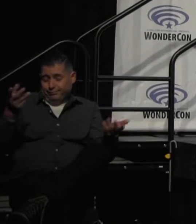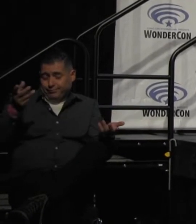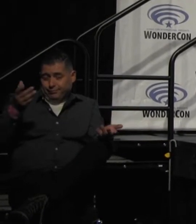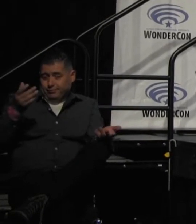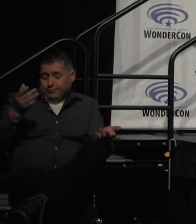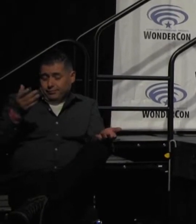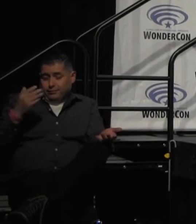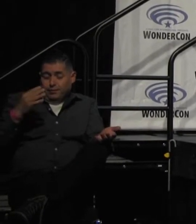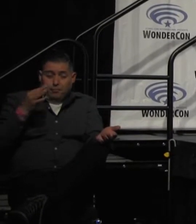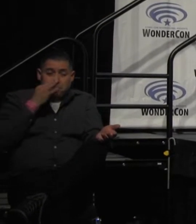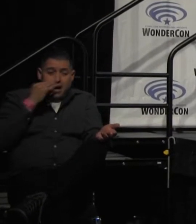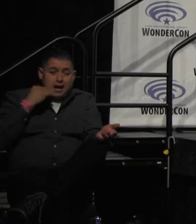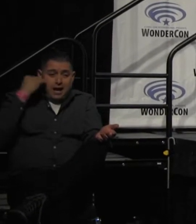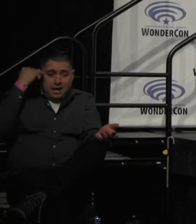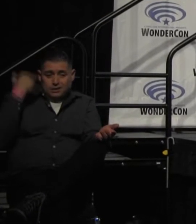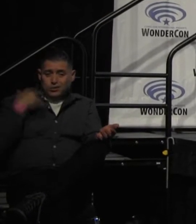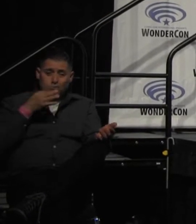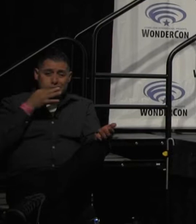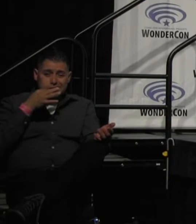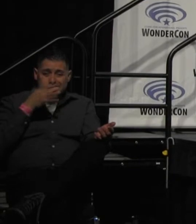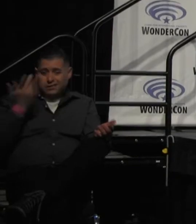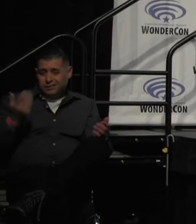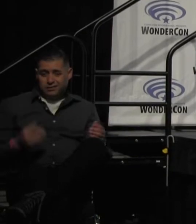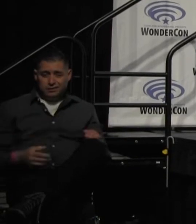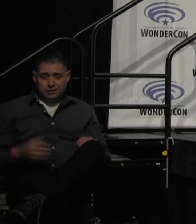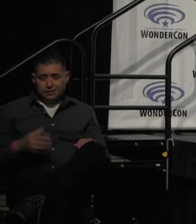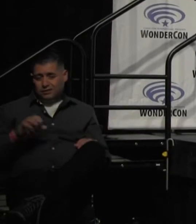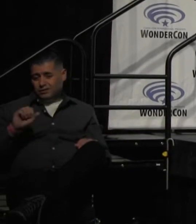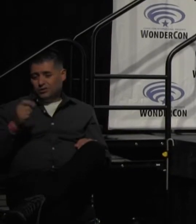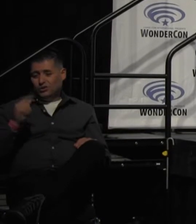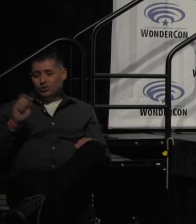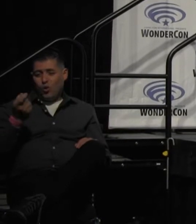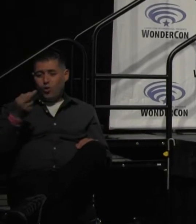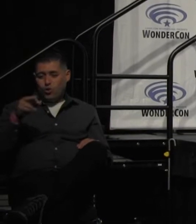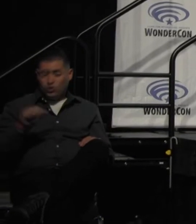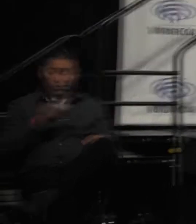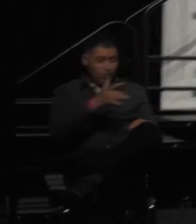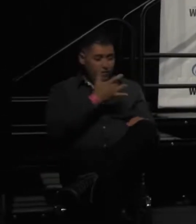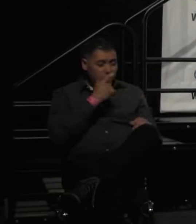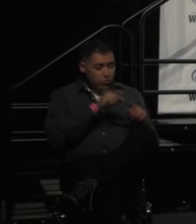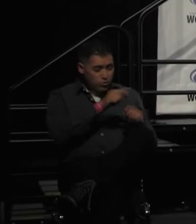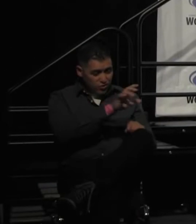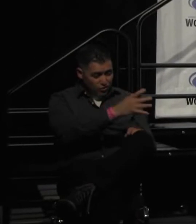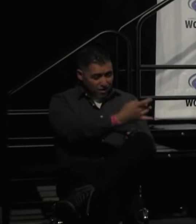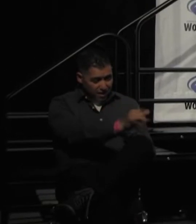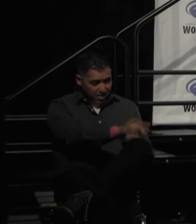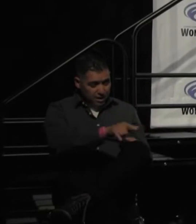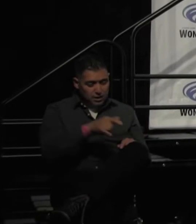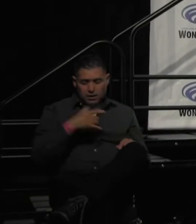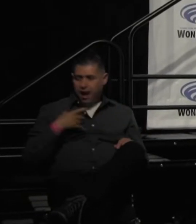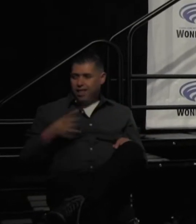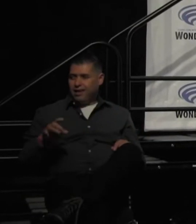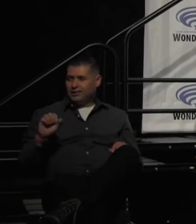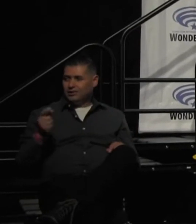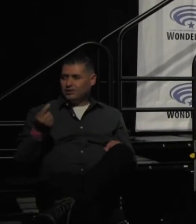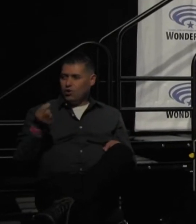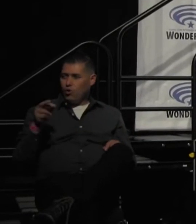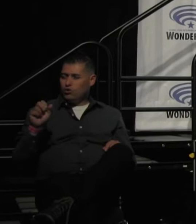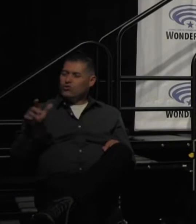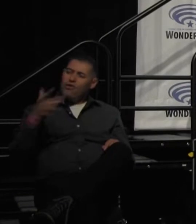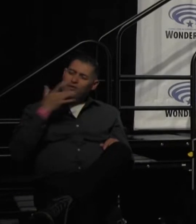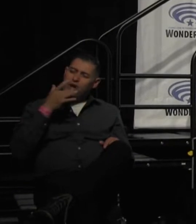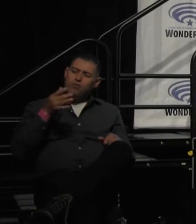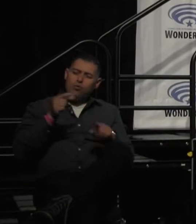weed. We prefer stoners. Stoners. Is that your favorite word? Yeah, I like it. Yeah, I like it. What's your favorite word